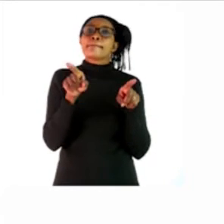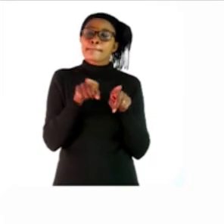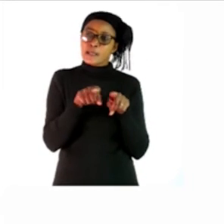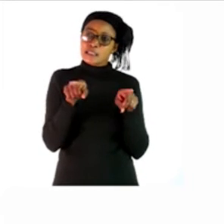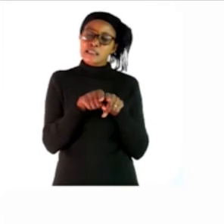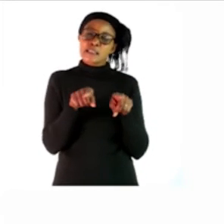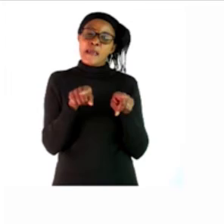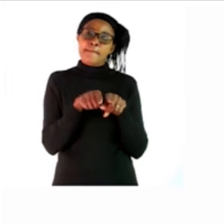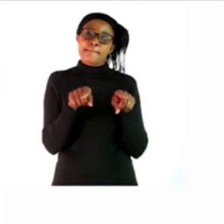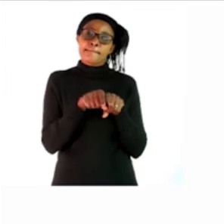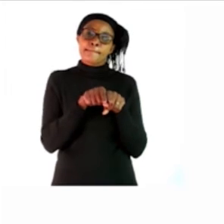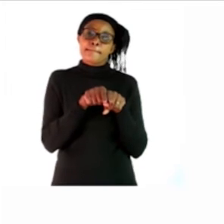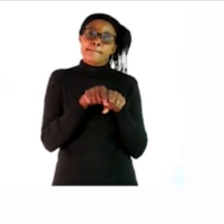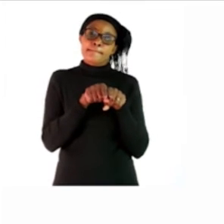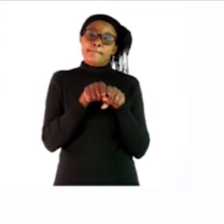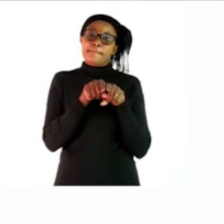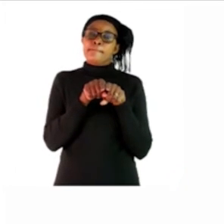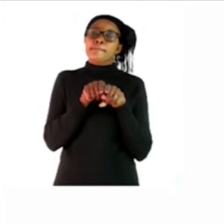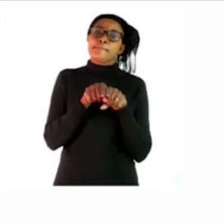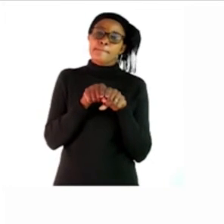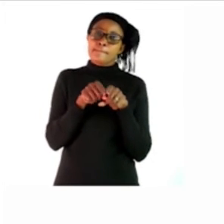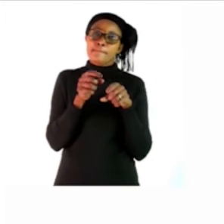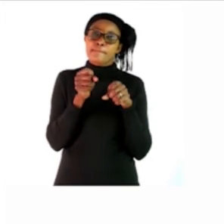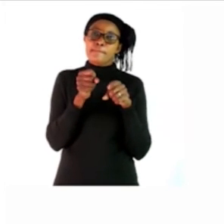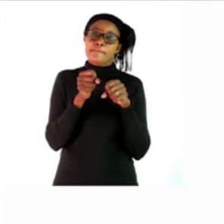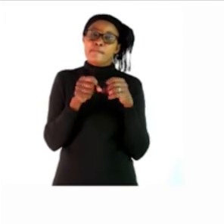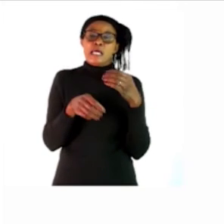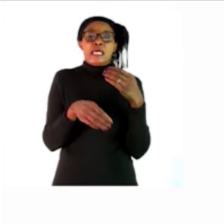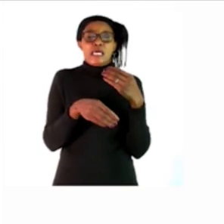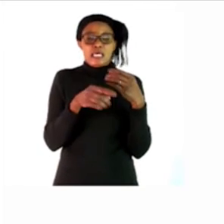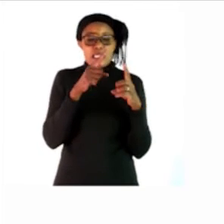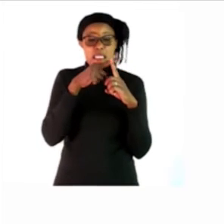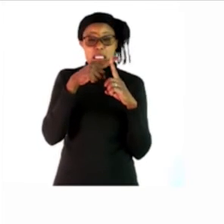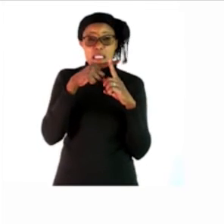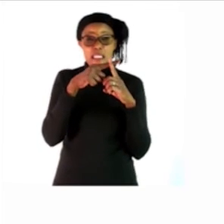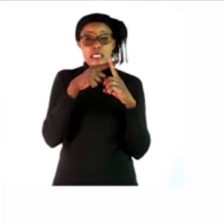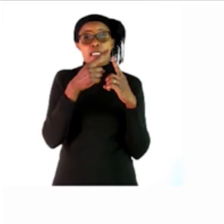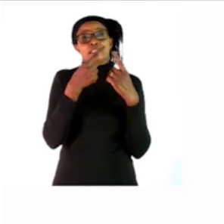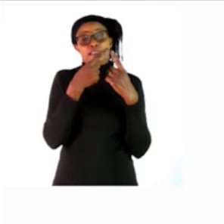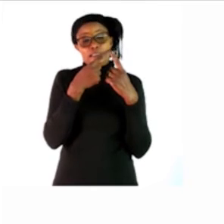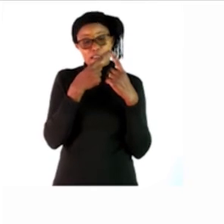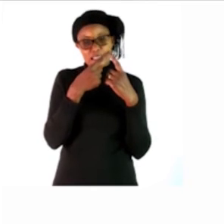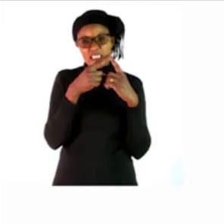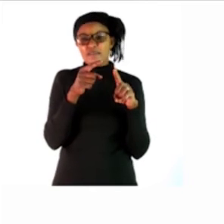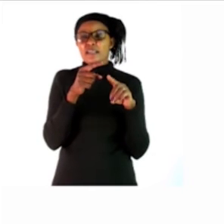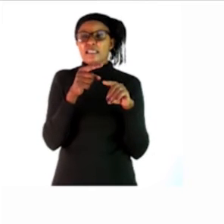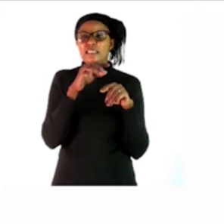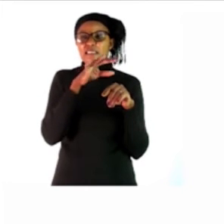same. We have to plus the different